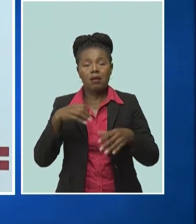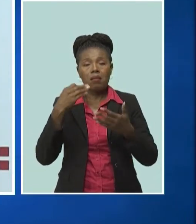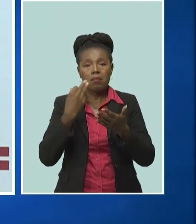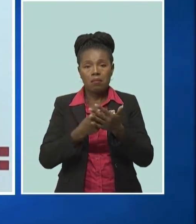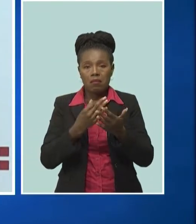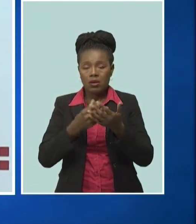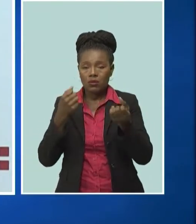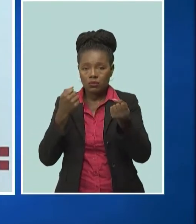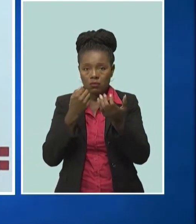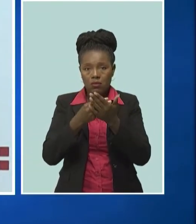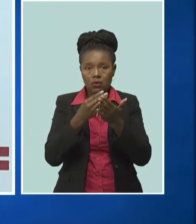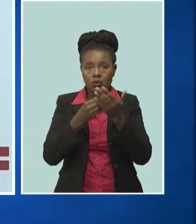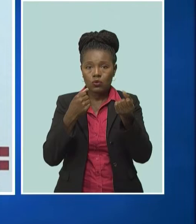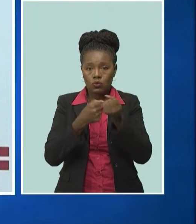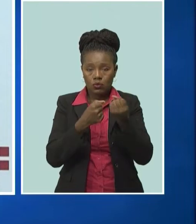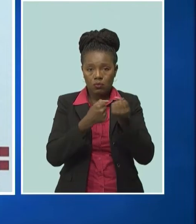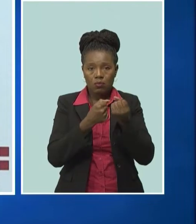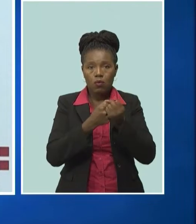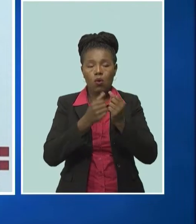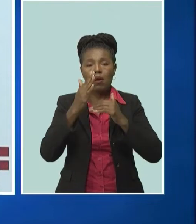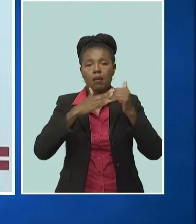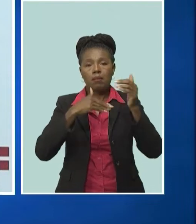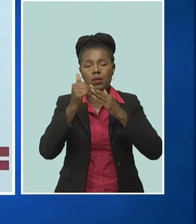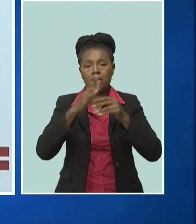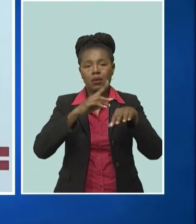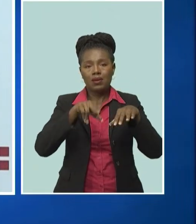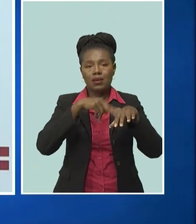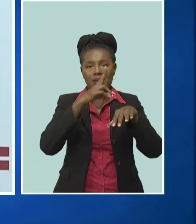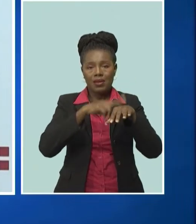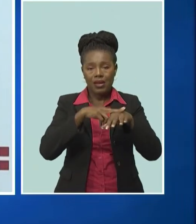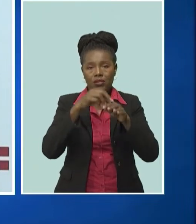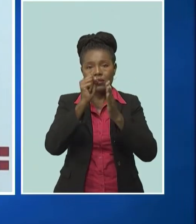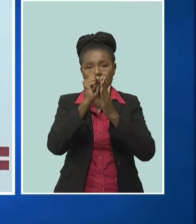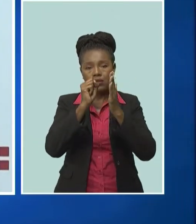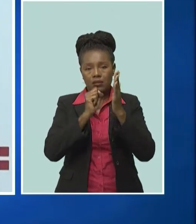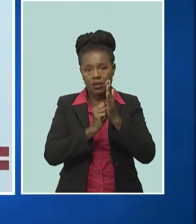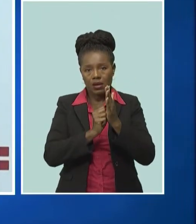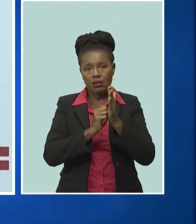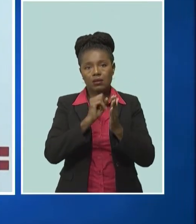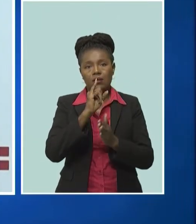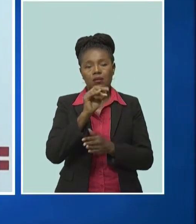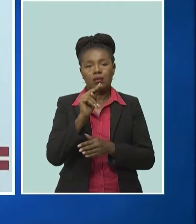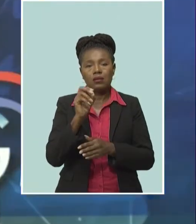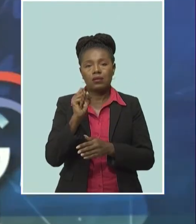the building of national standards institutions in this region.